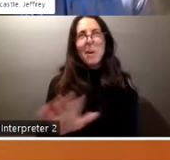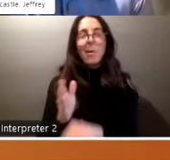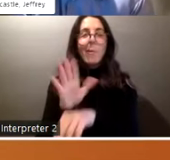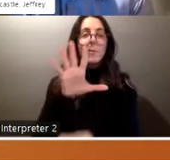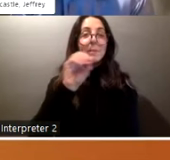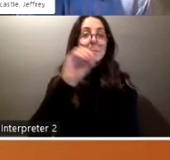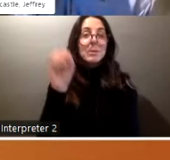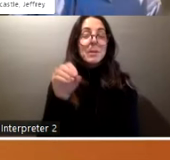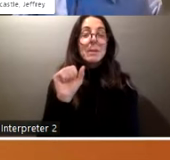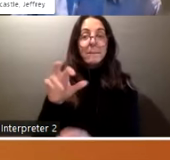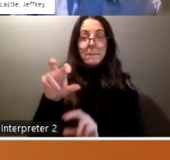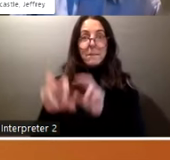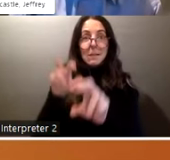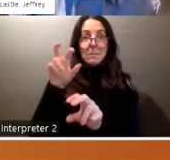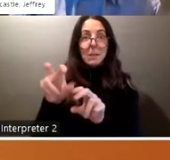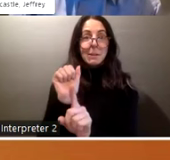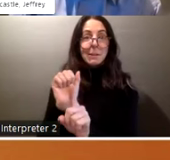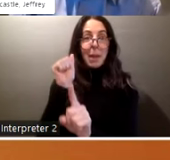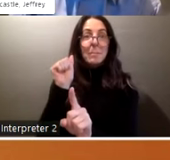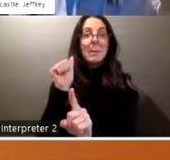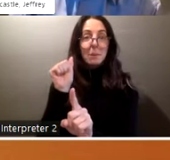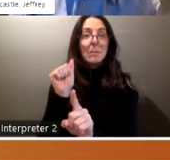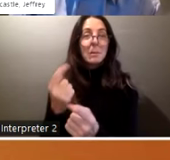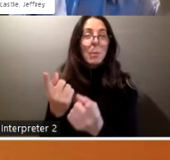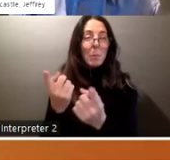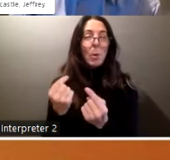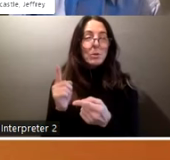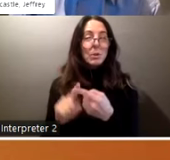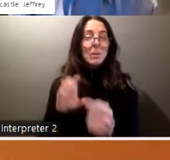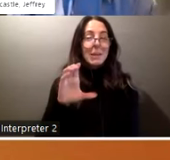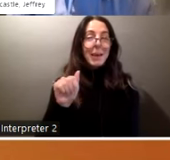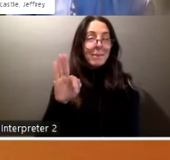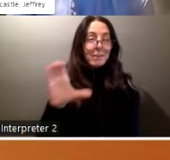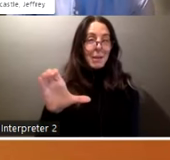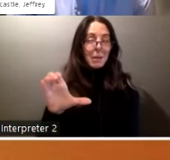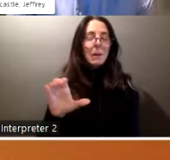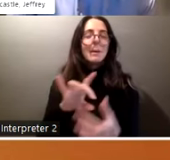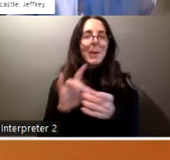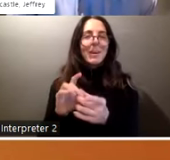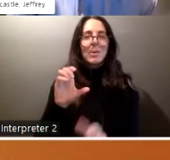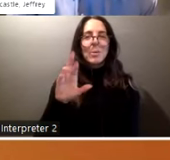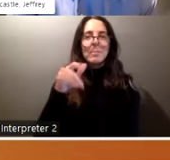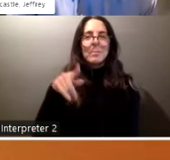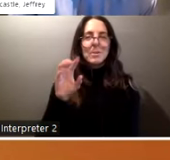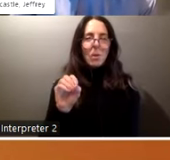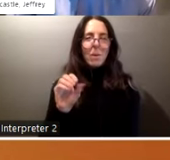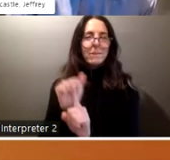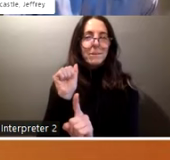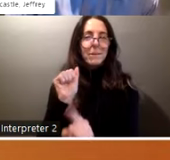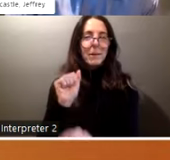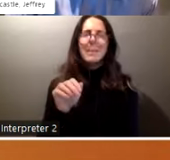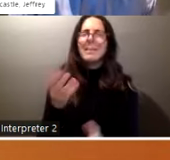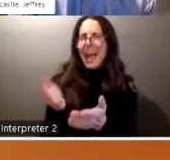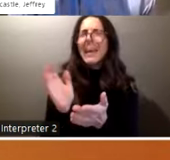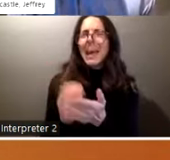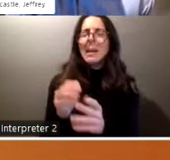50% of investment scams reported to the Canadian Anti-Fraud Centre are related to crypto investments. Of course, I mentioned preying on